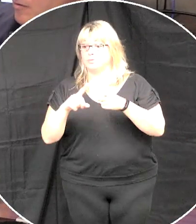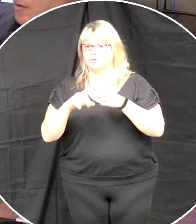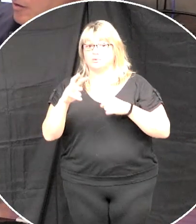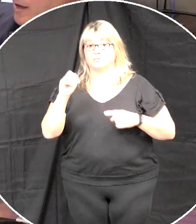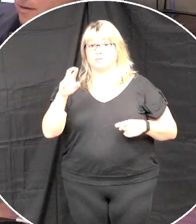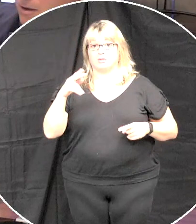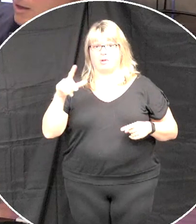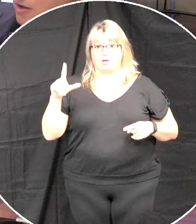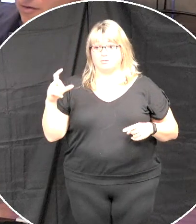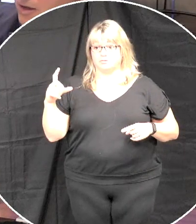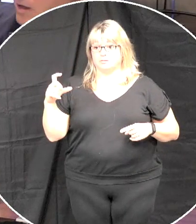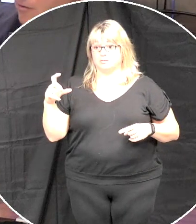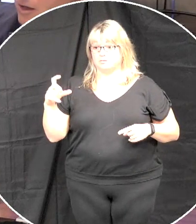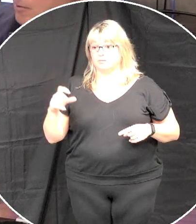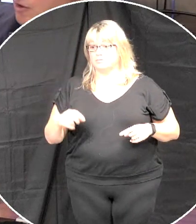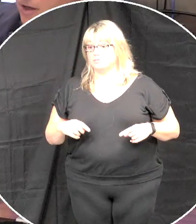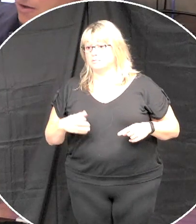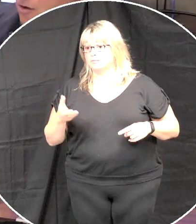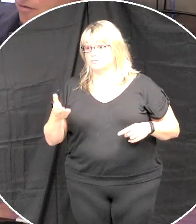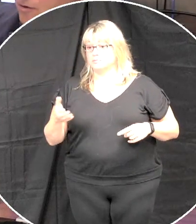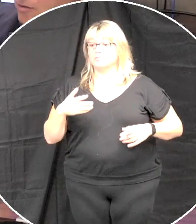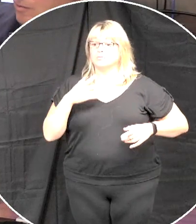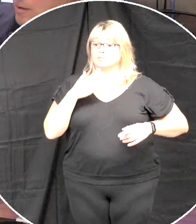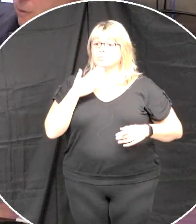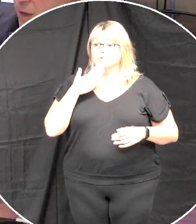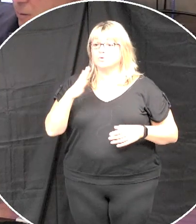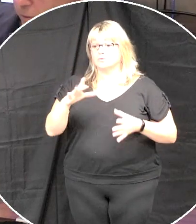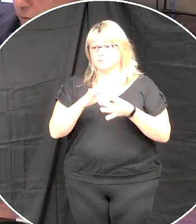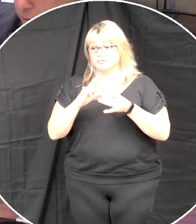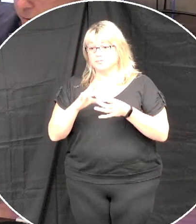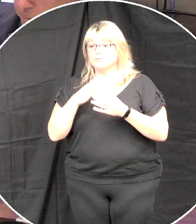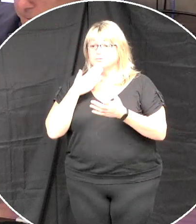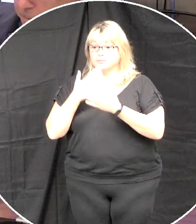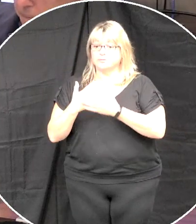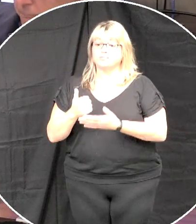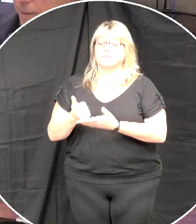has brought forward? Great initiatives again. Really appreciate the overview. Very helpful.